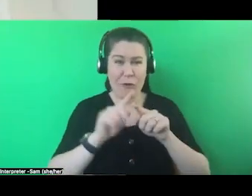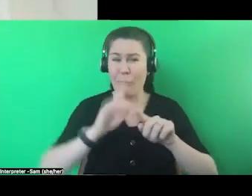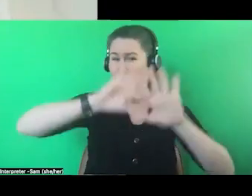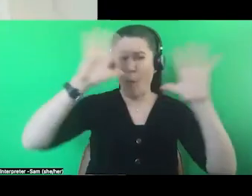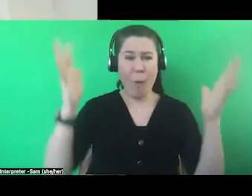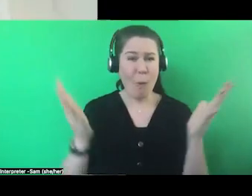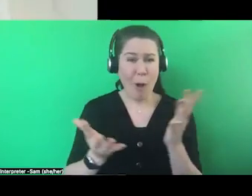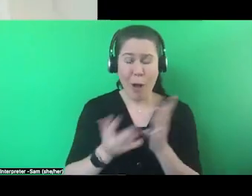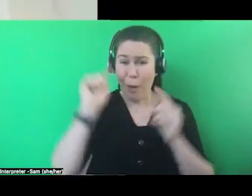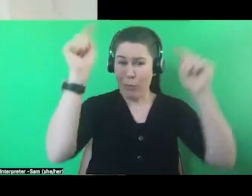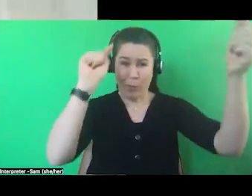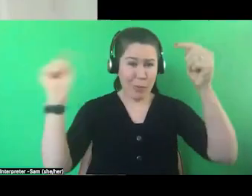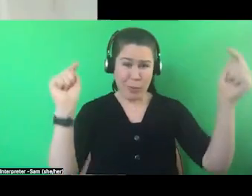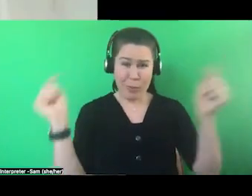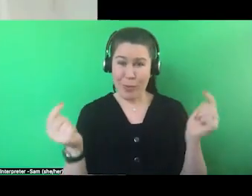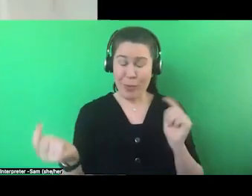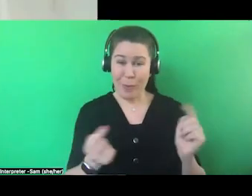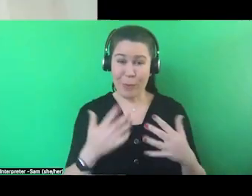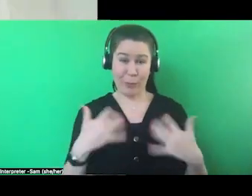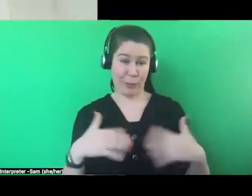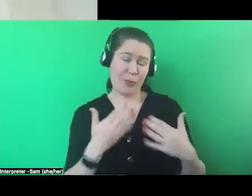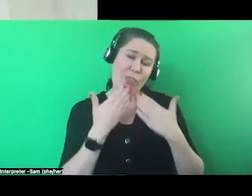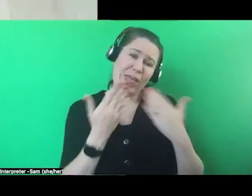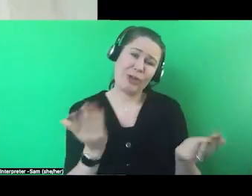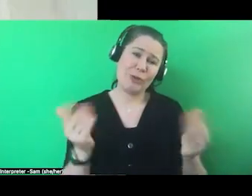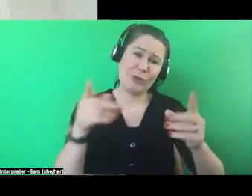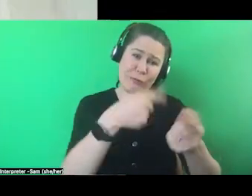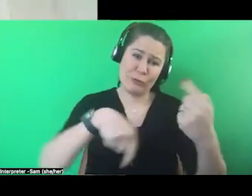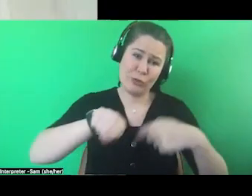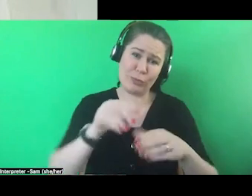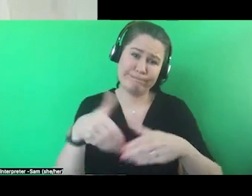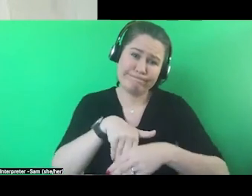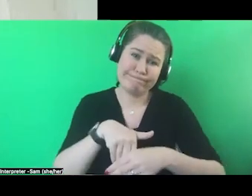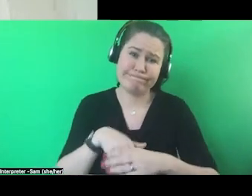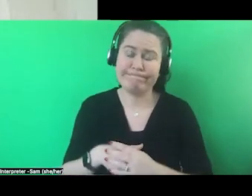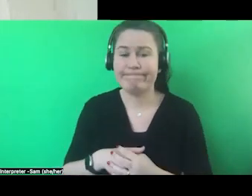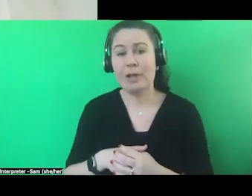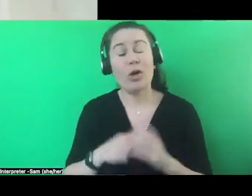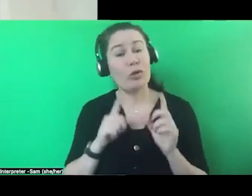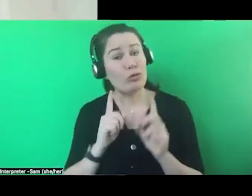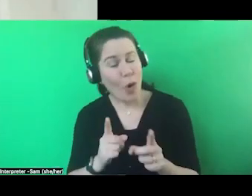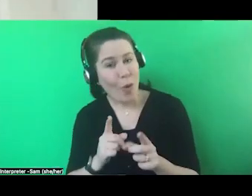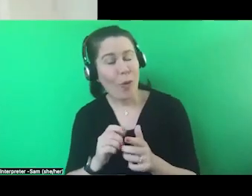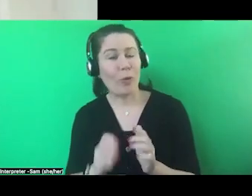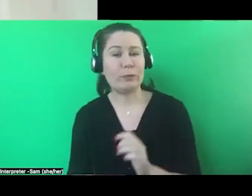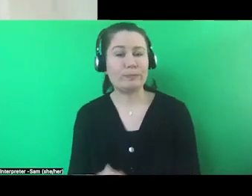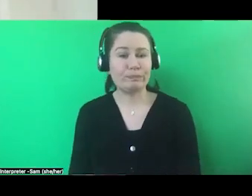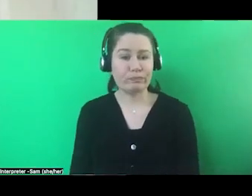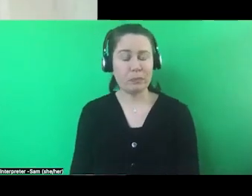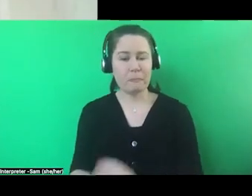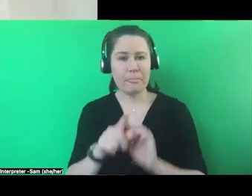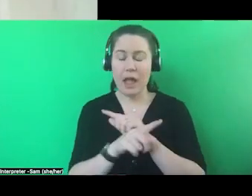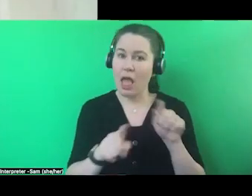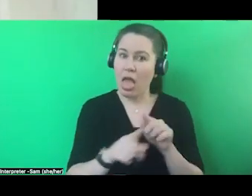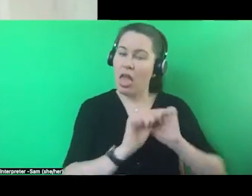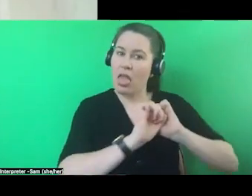people have attended. So thank you very much for joining us. So having listened to the insights